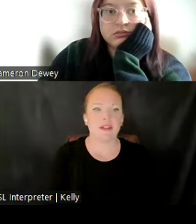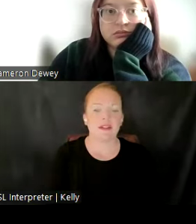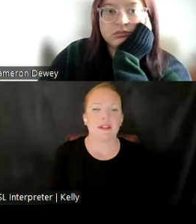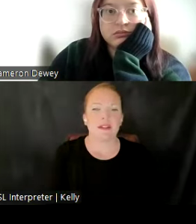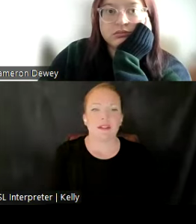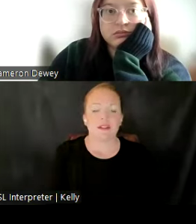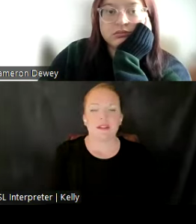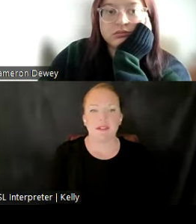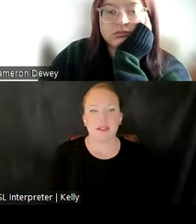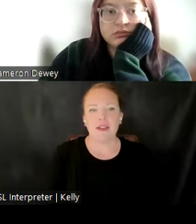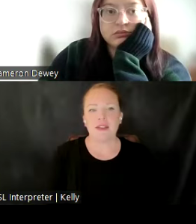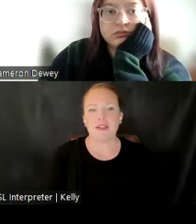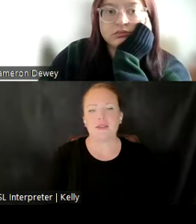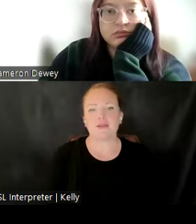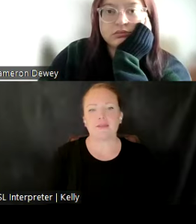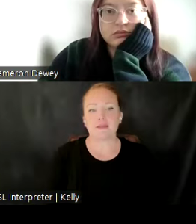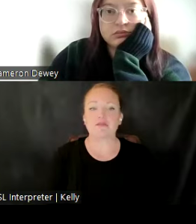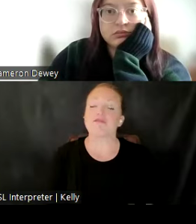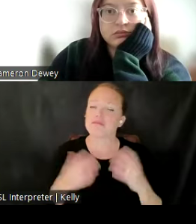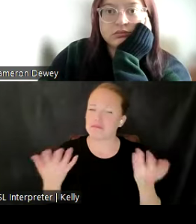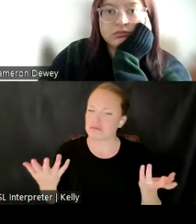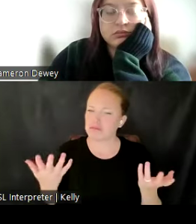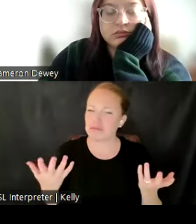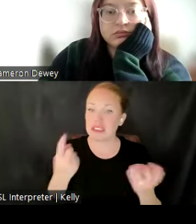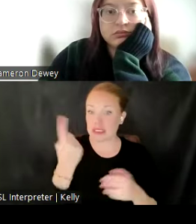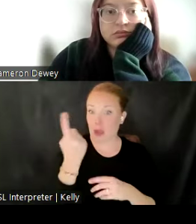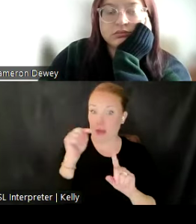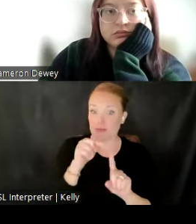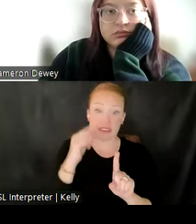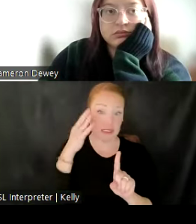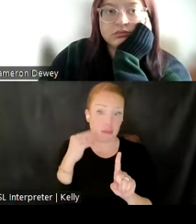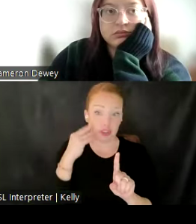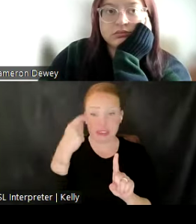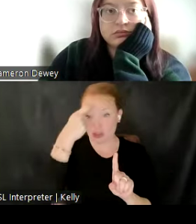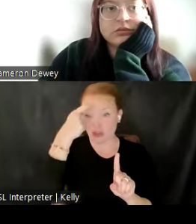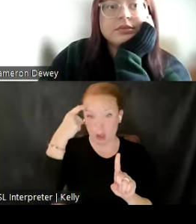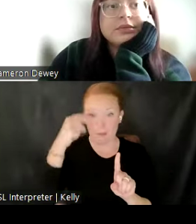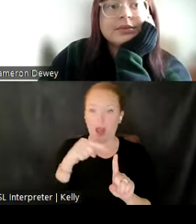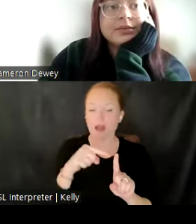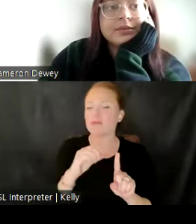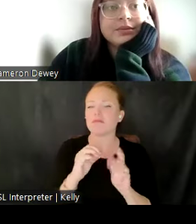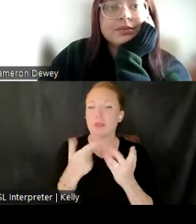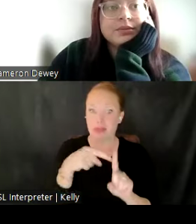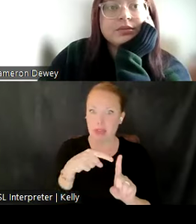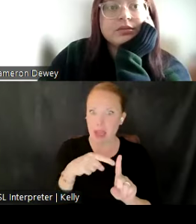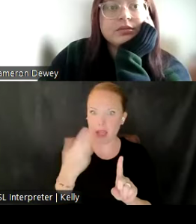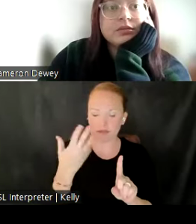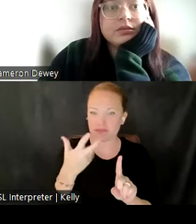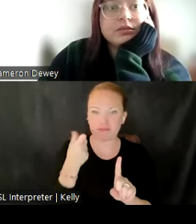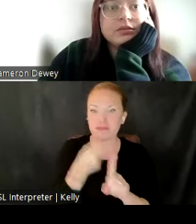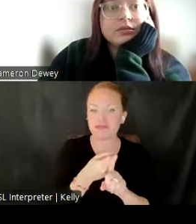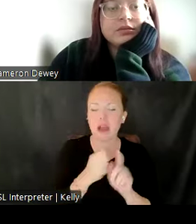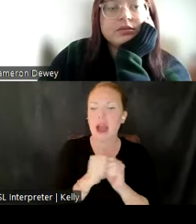So how do you think someone experiencing trauma would behave after learning about trauma? What are